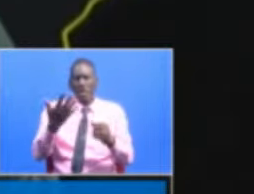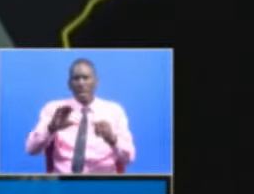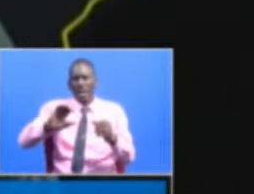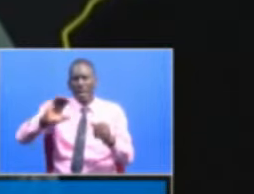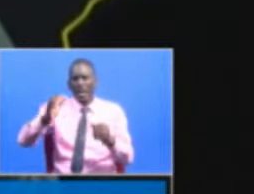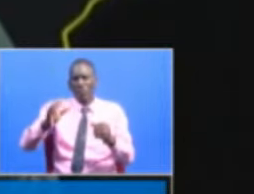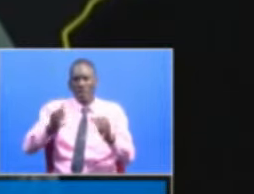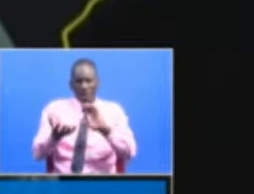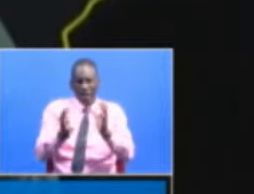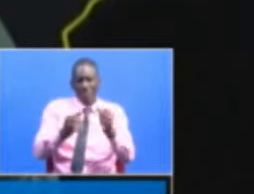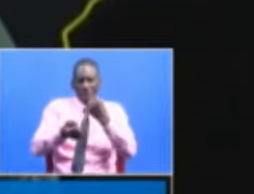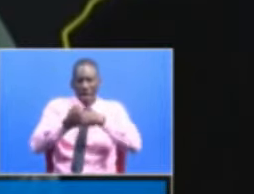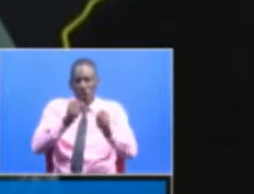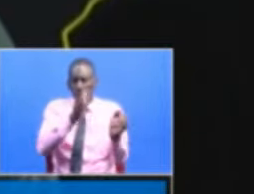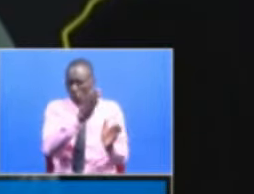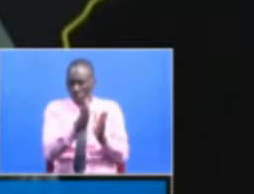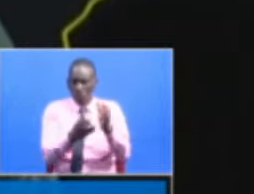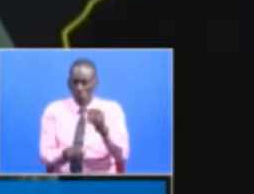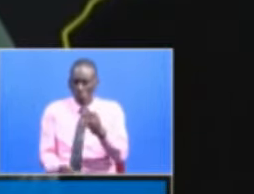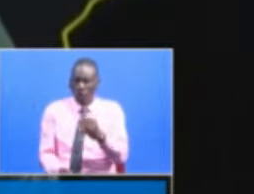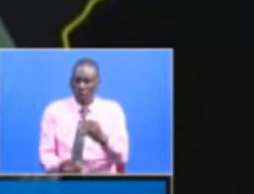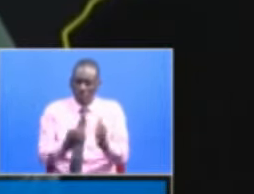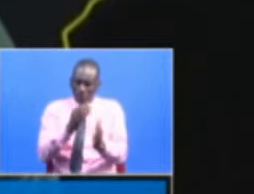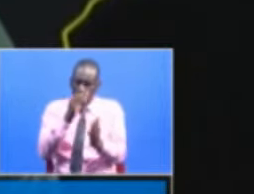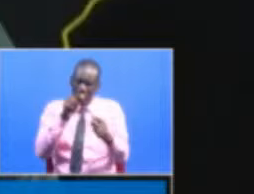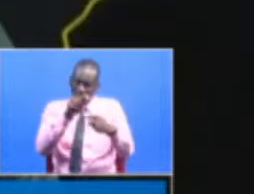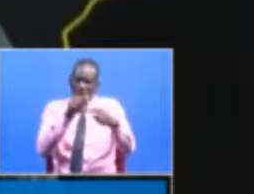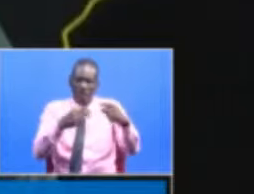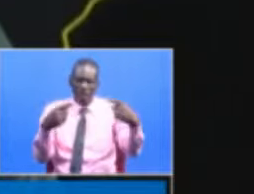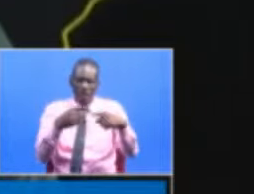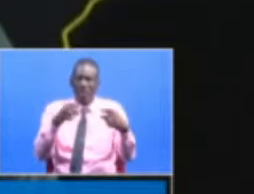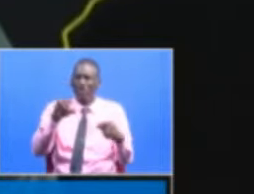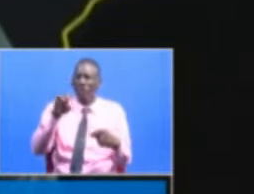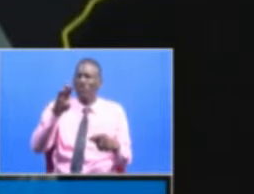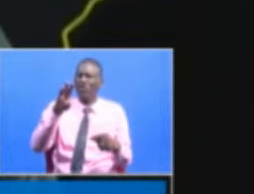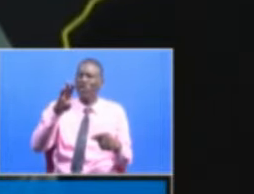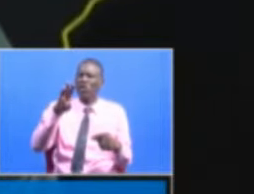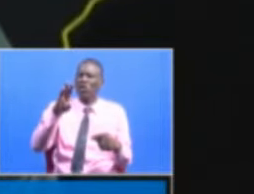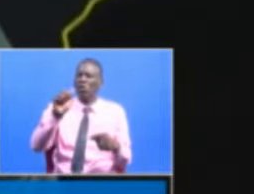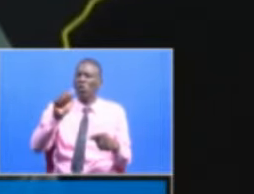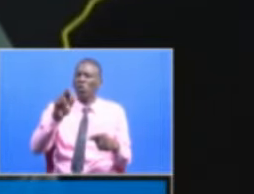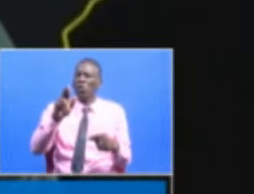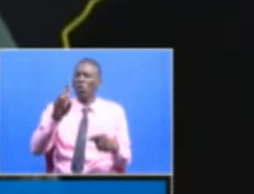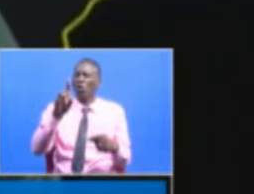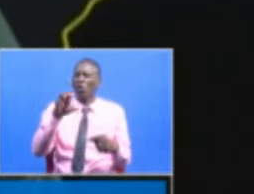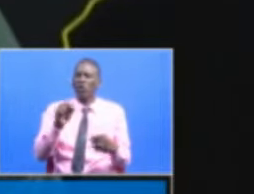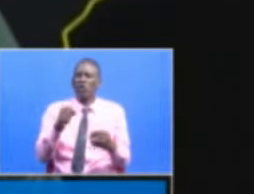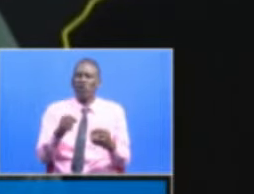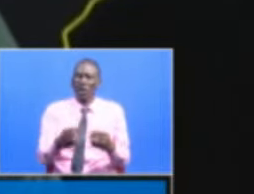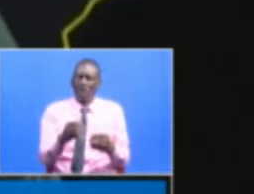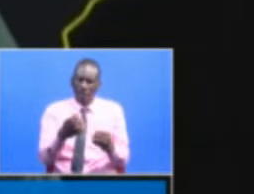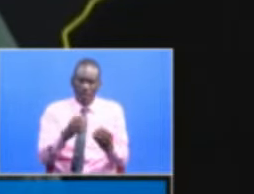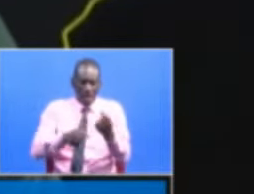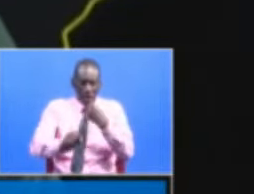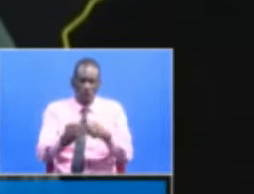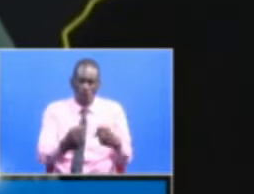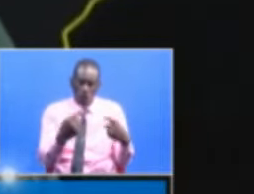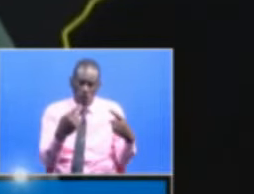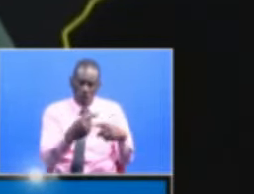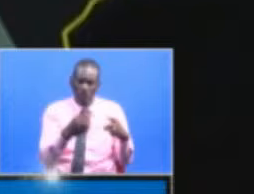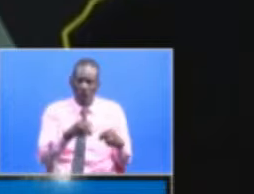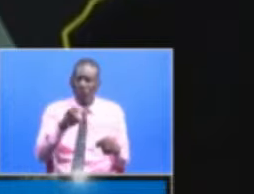broke down into different wards, which are tailor-made for each ward. Mm. And again, based